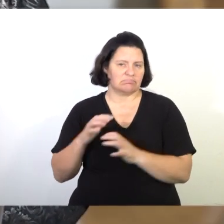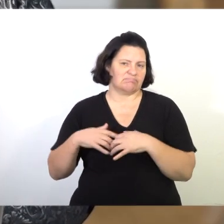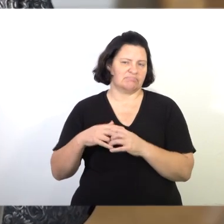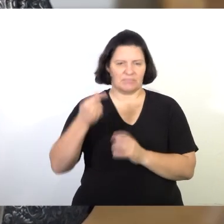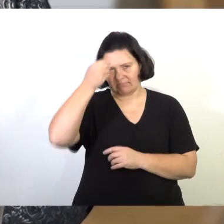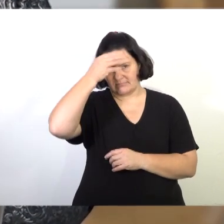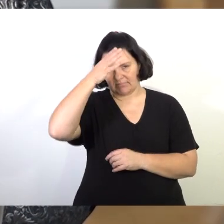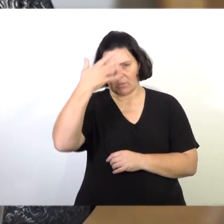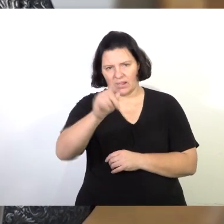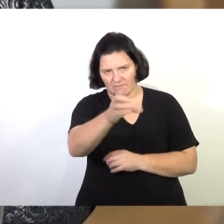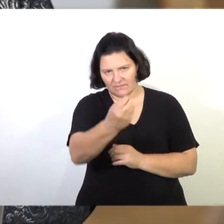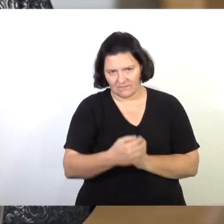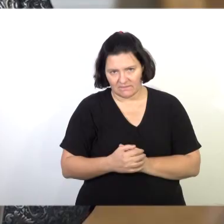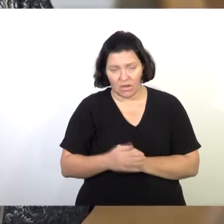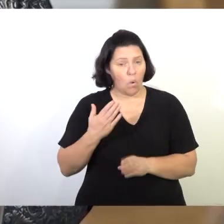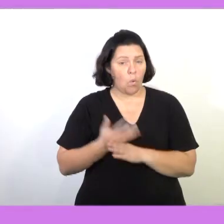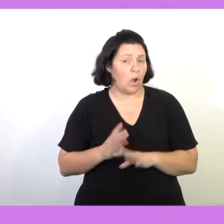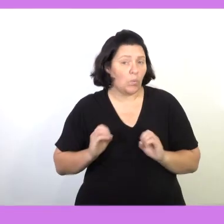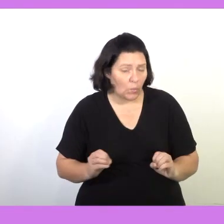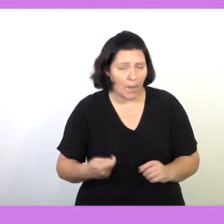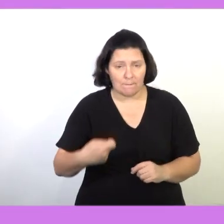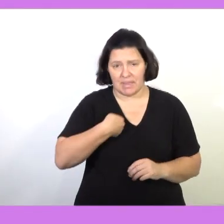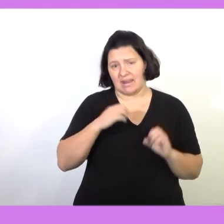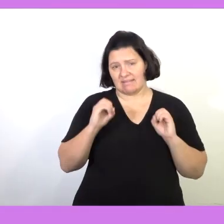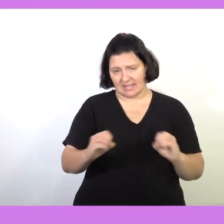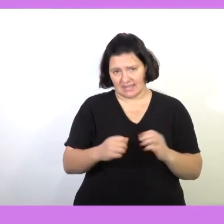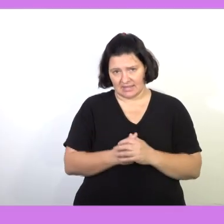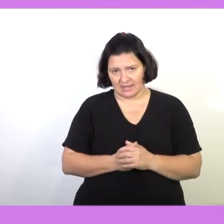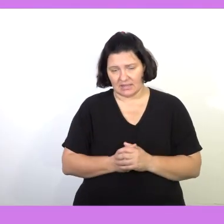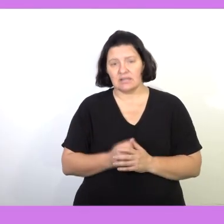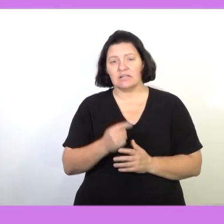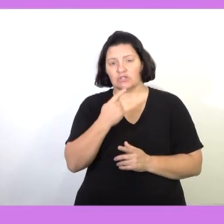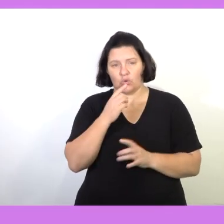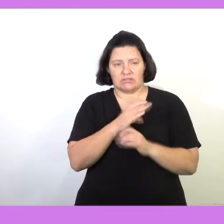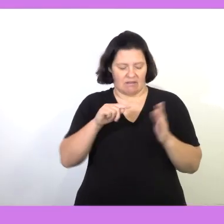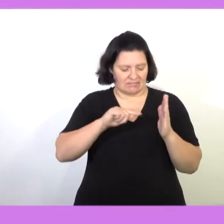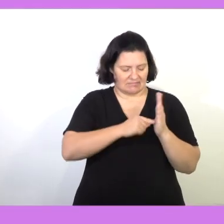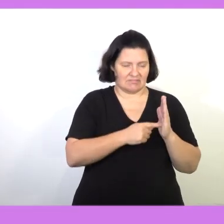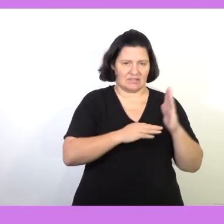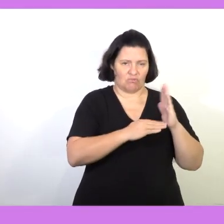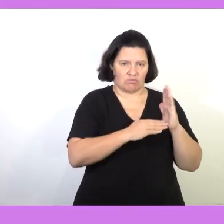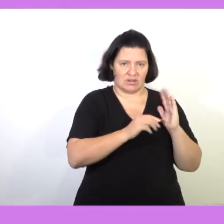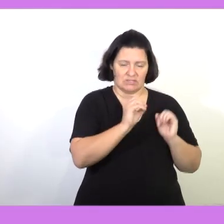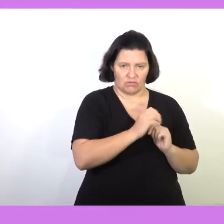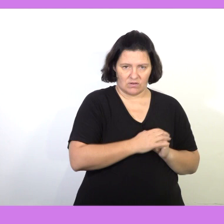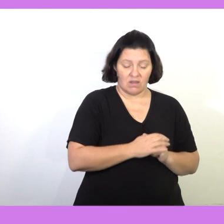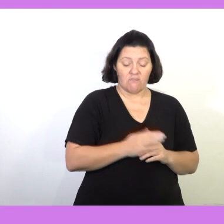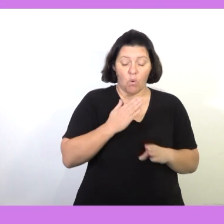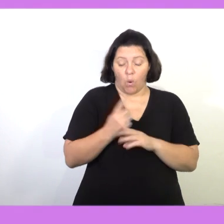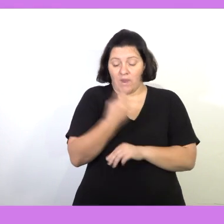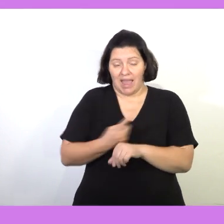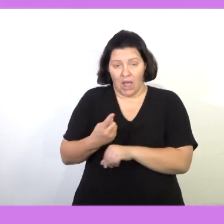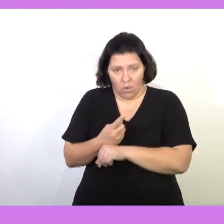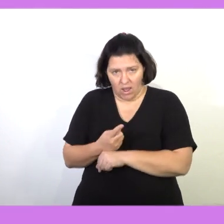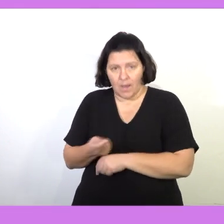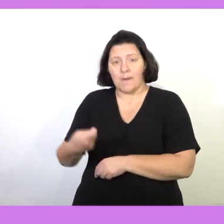are mastering this one. If she has not worked, she will not get paid. So it says our graph will start there. If she works